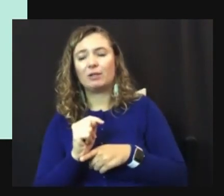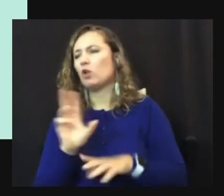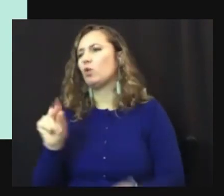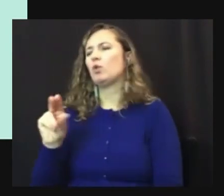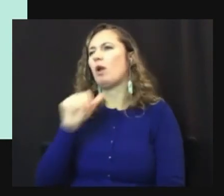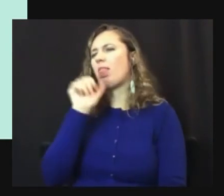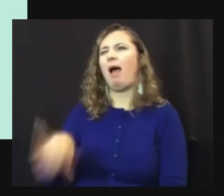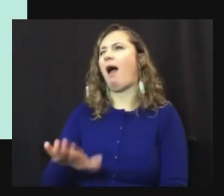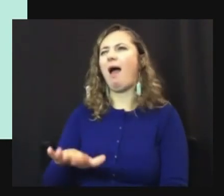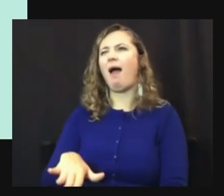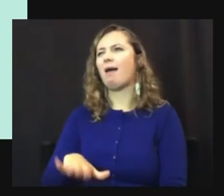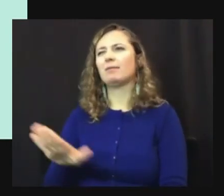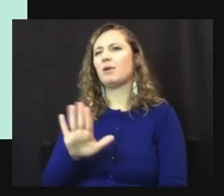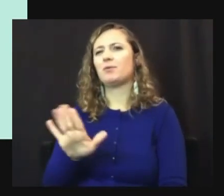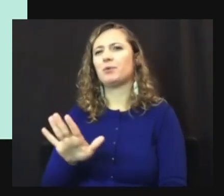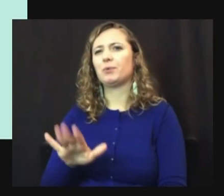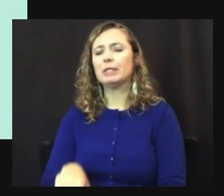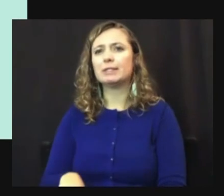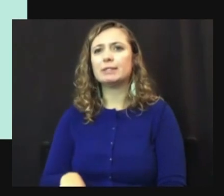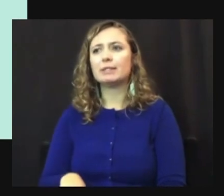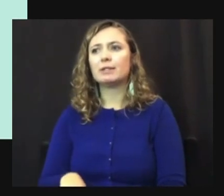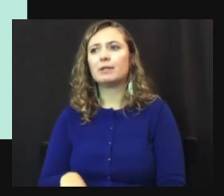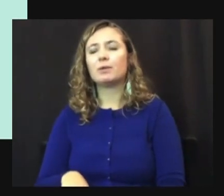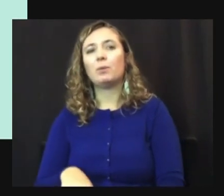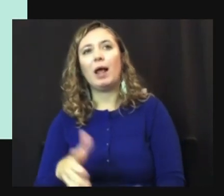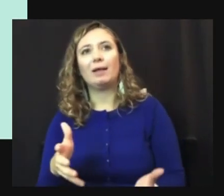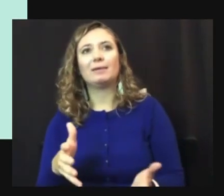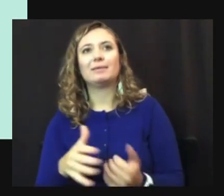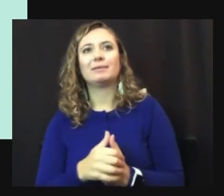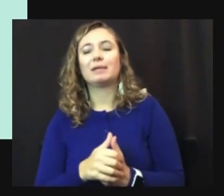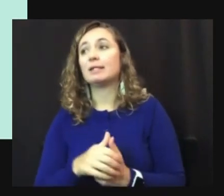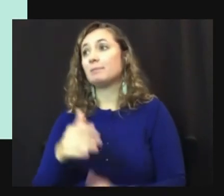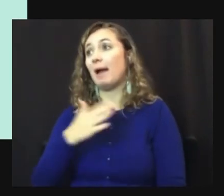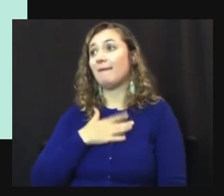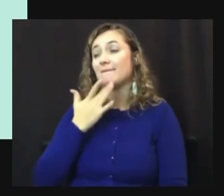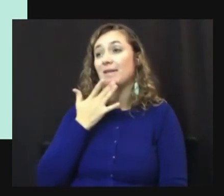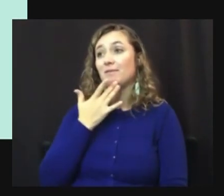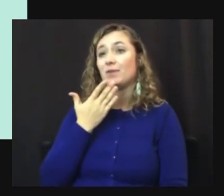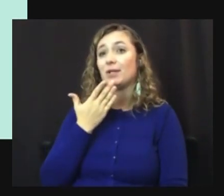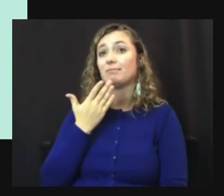you? Because it's like my favorite thing in the world.